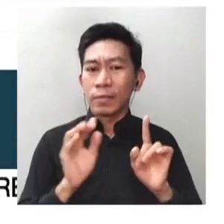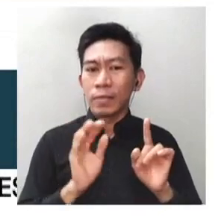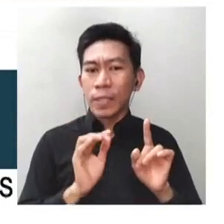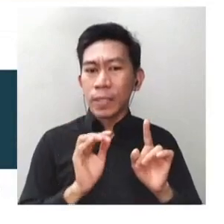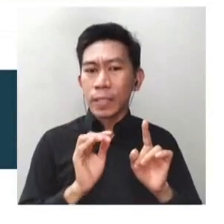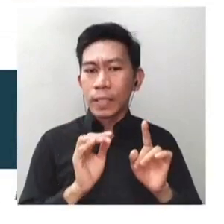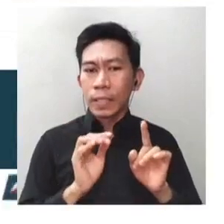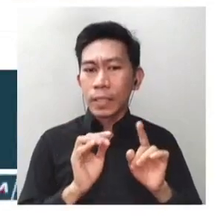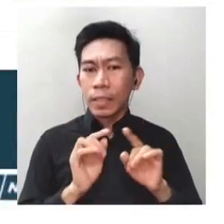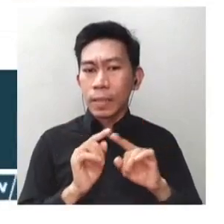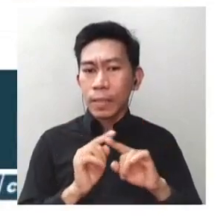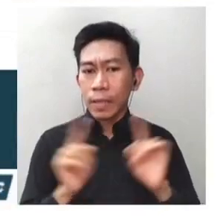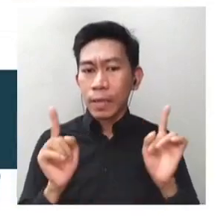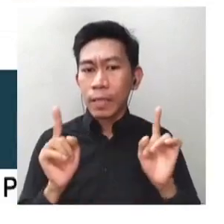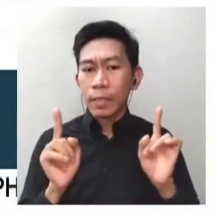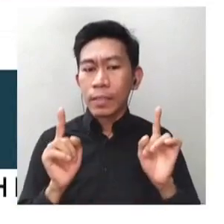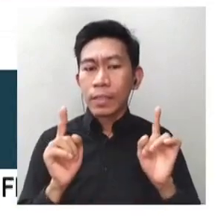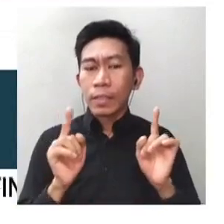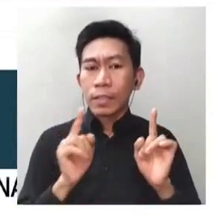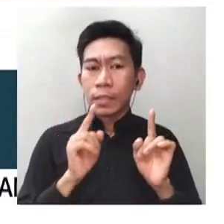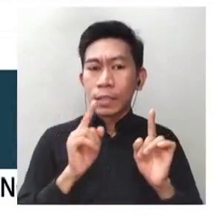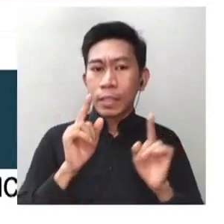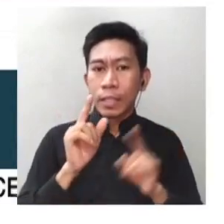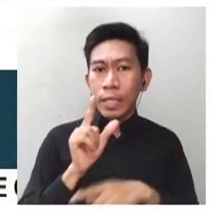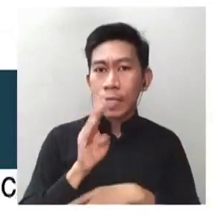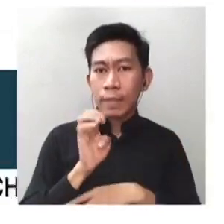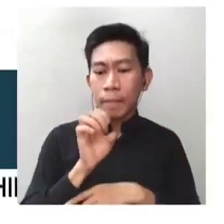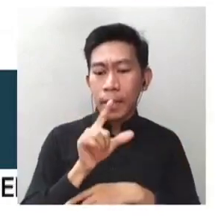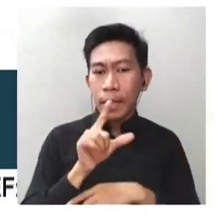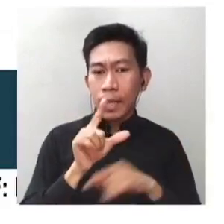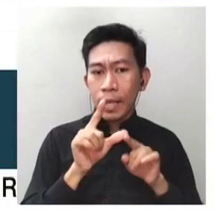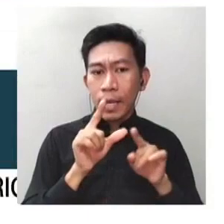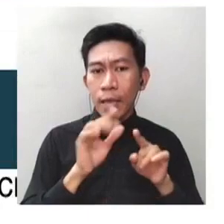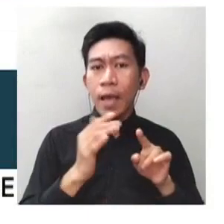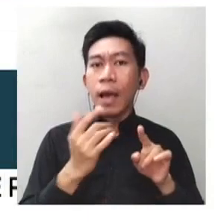sure too that he qualified that with the phrase "for now,"